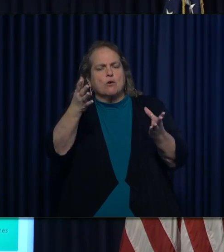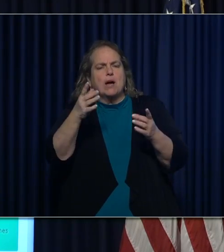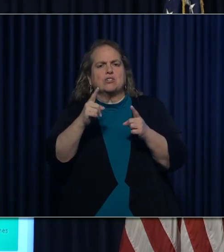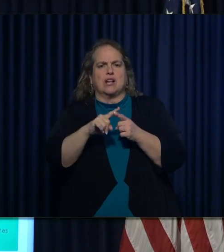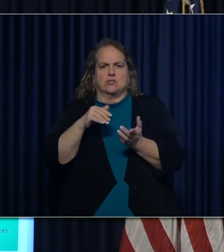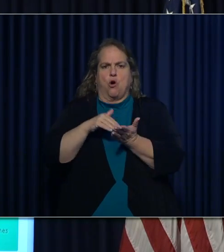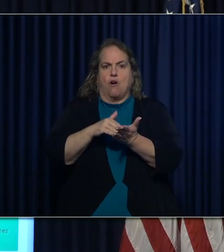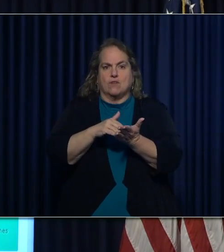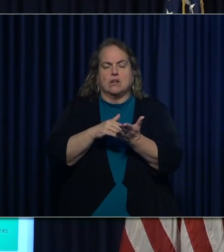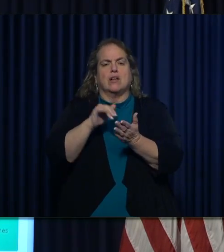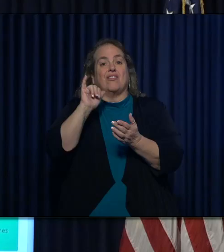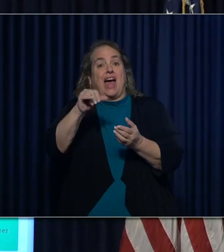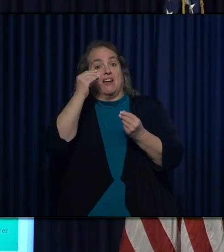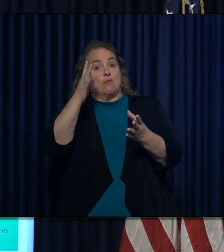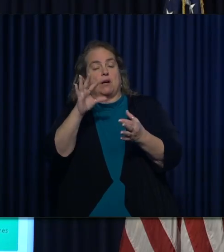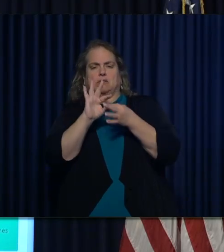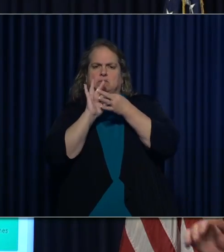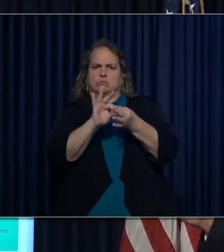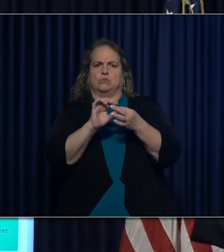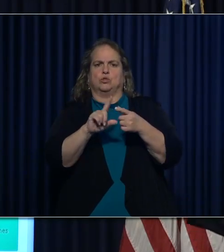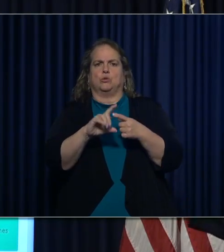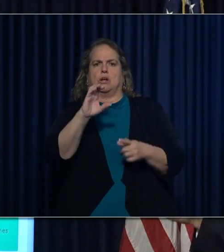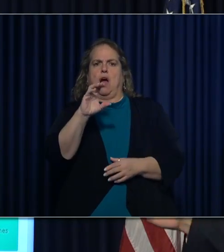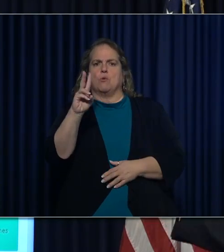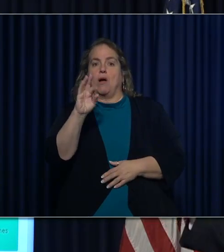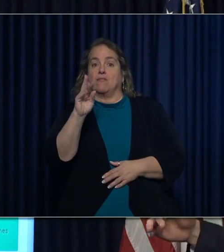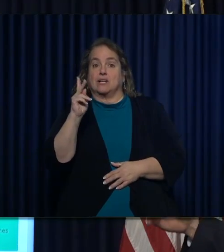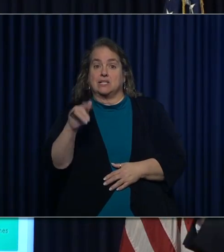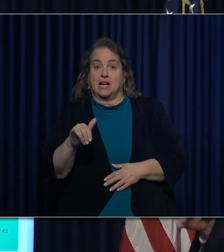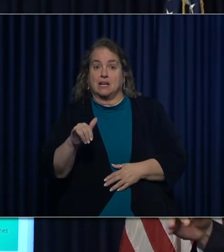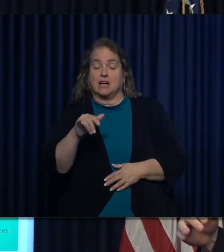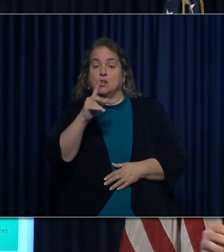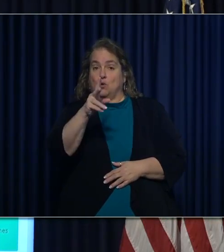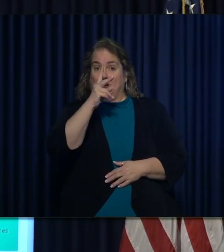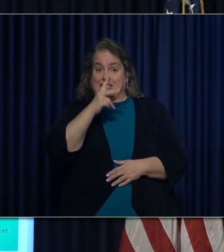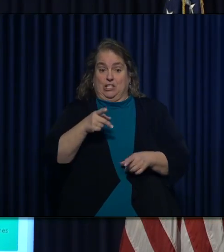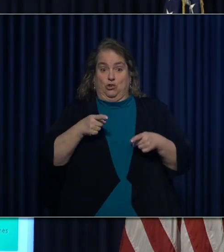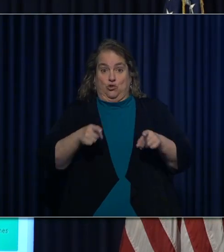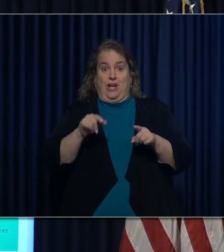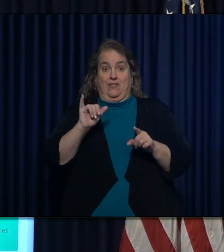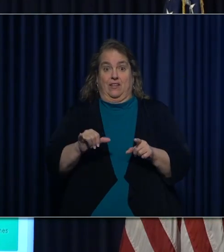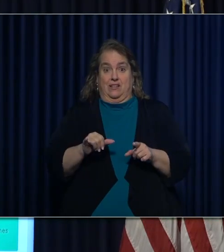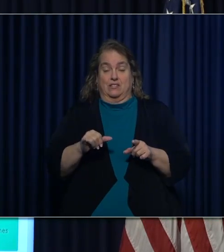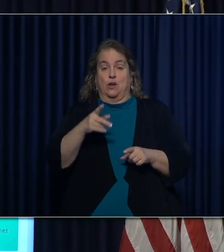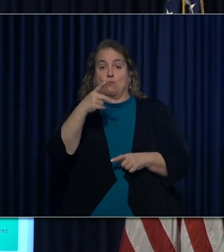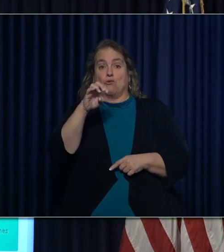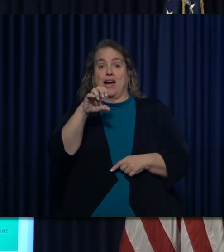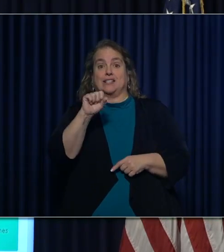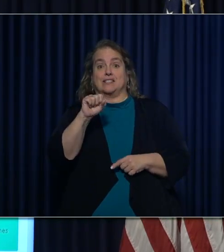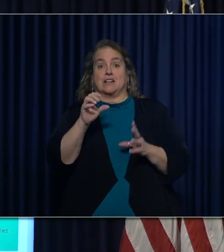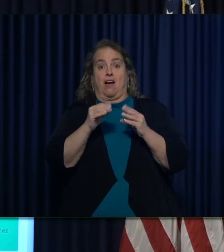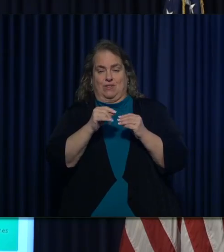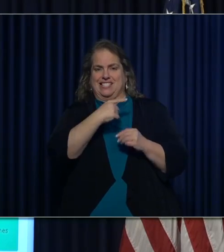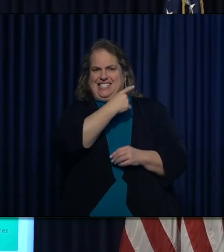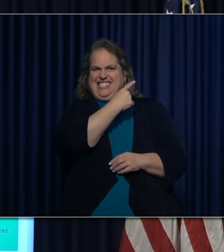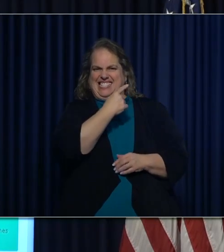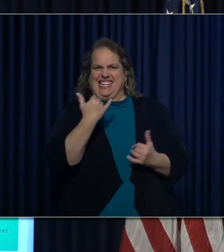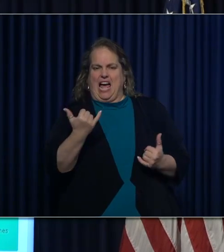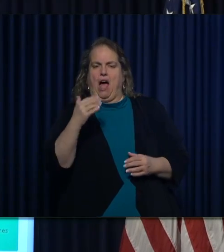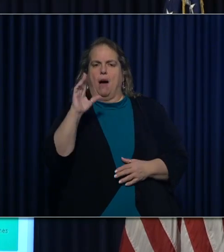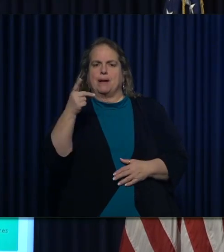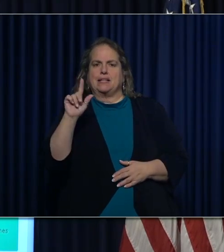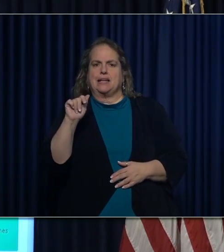to the Commonwealth of Kentucky. You will see up here is during this press conference it being updated, where beneath there will